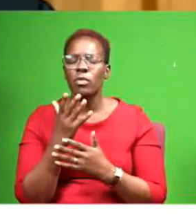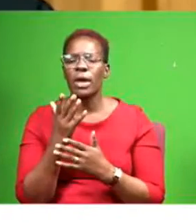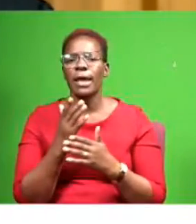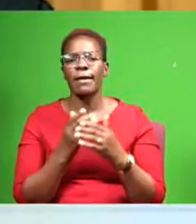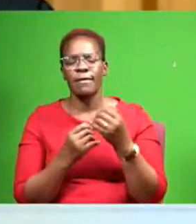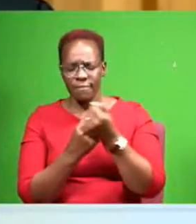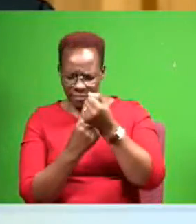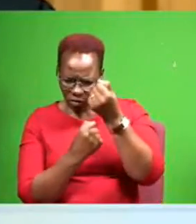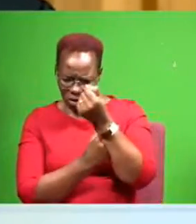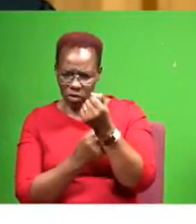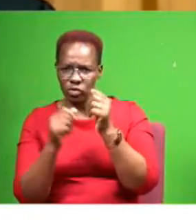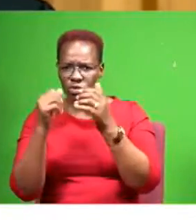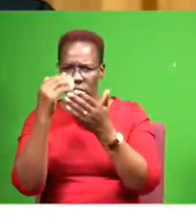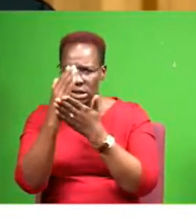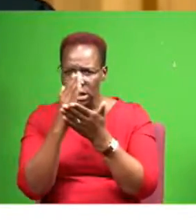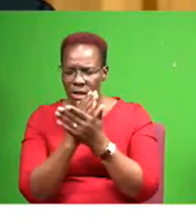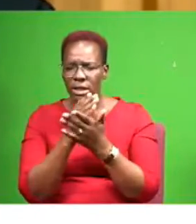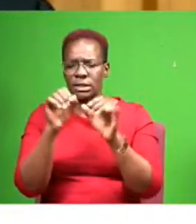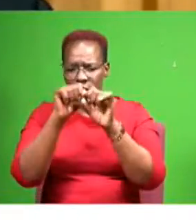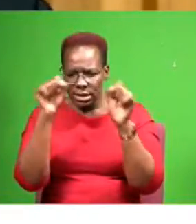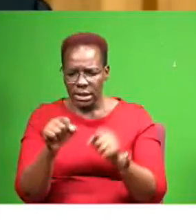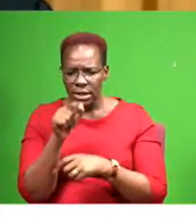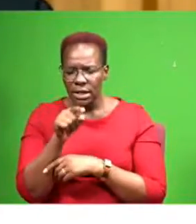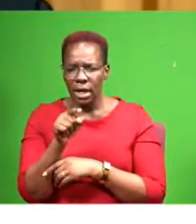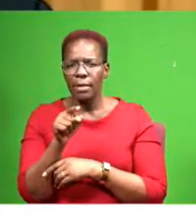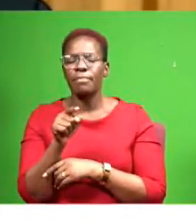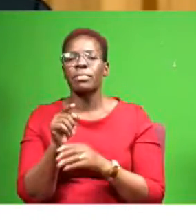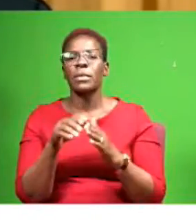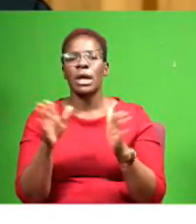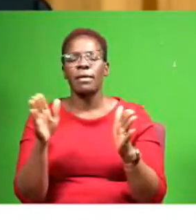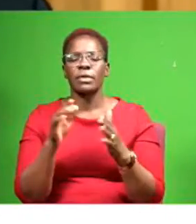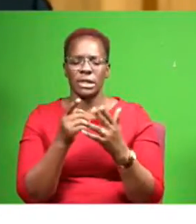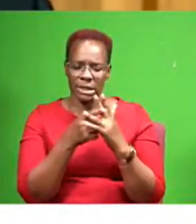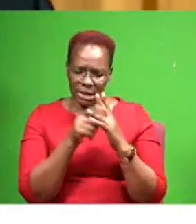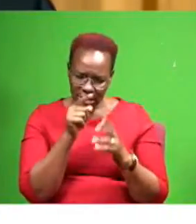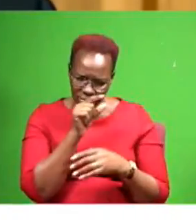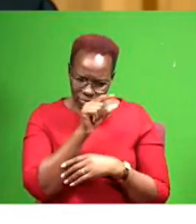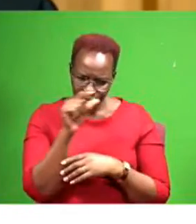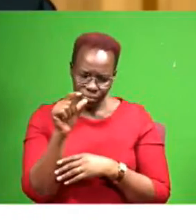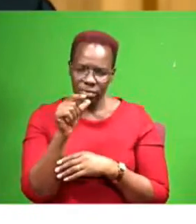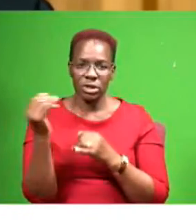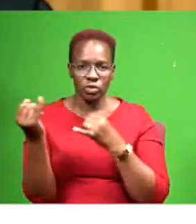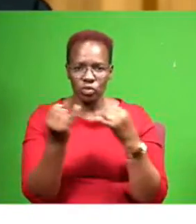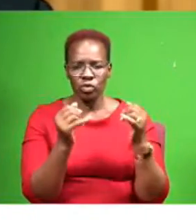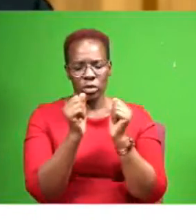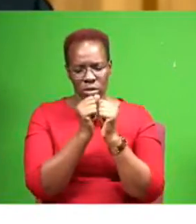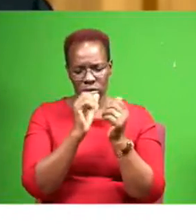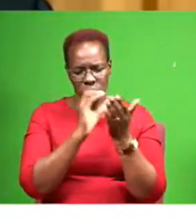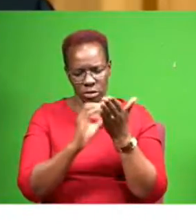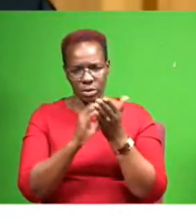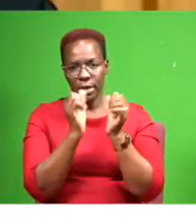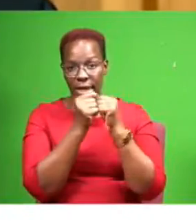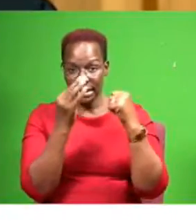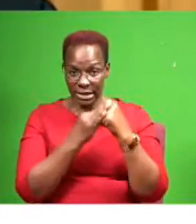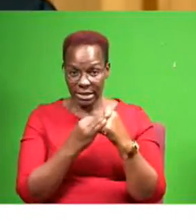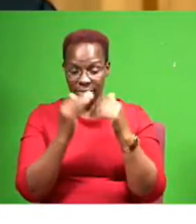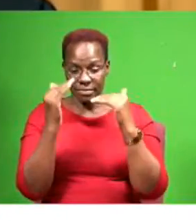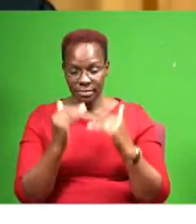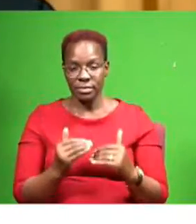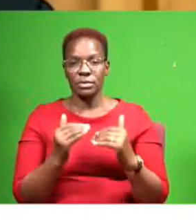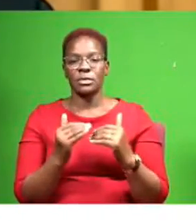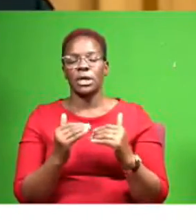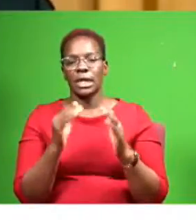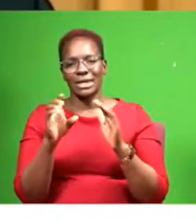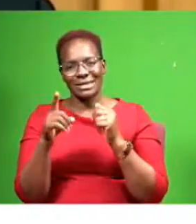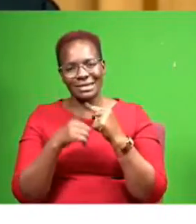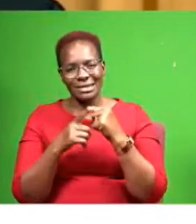structure described by the judges as covering preamble, the 18 chapters, and the 6 schedules of the